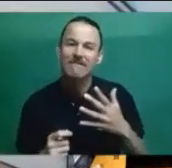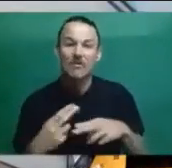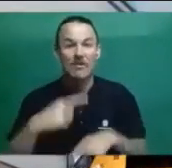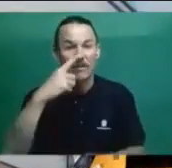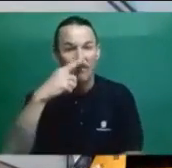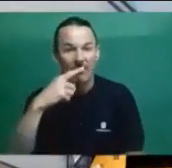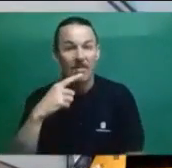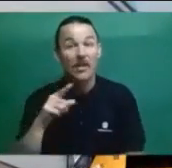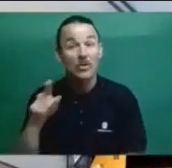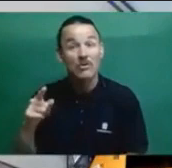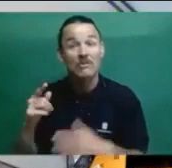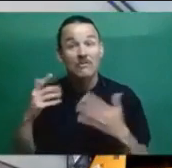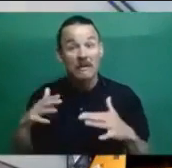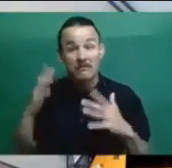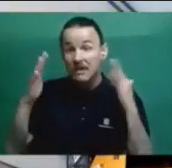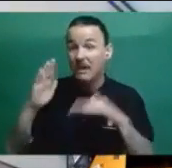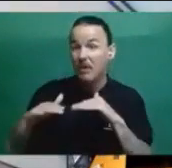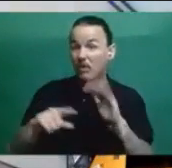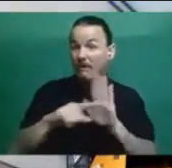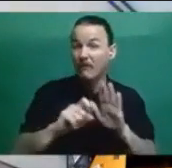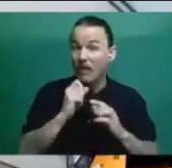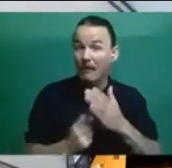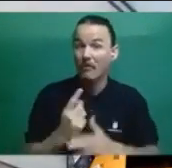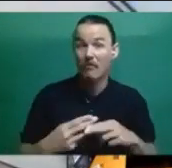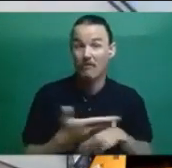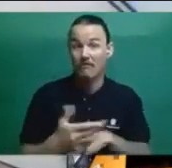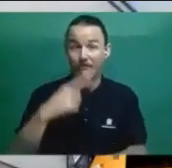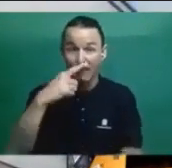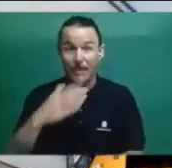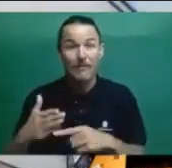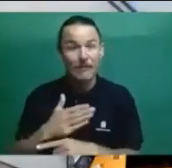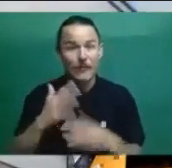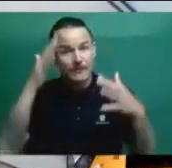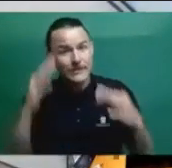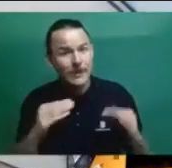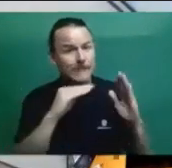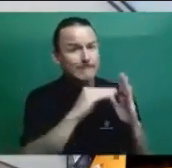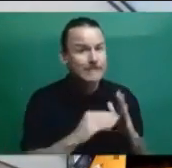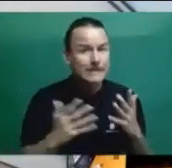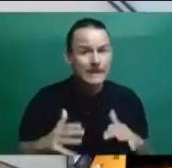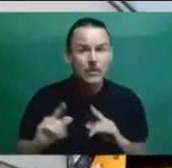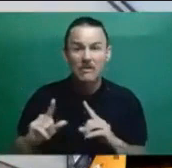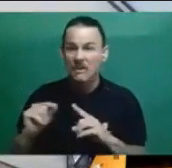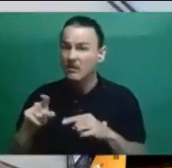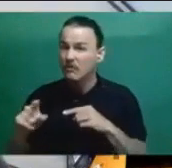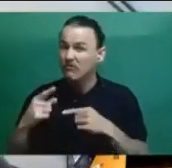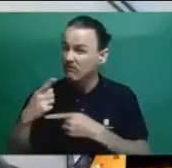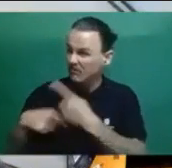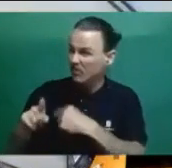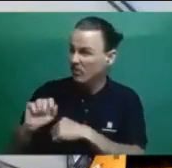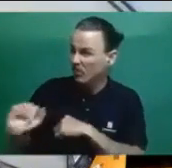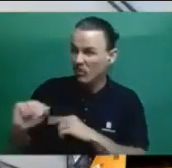That's a very good question, and it's something that we, I suppose, will reflect on and monitor in real time, because some of